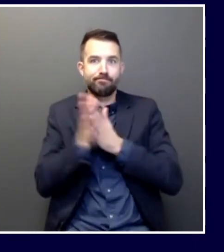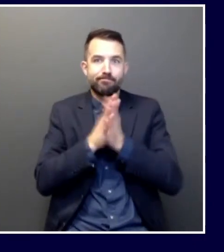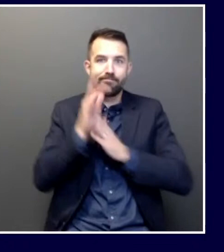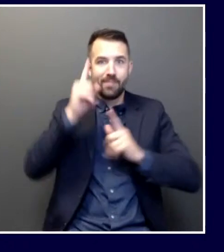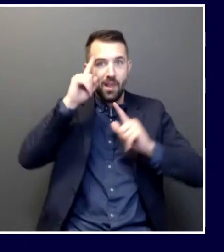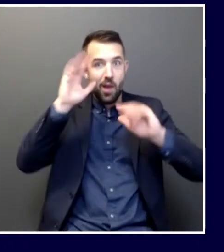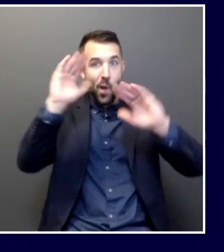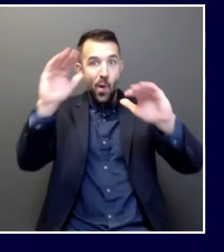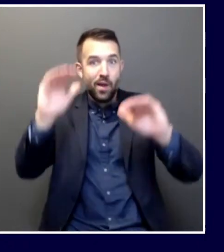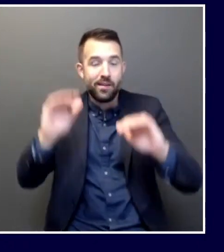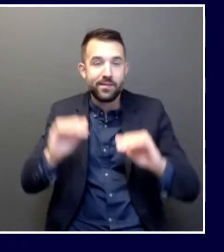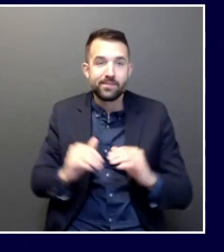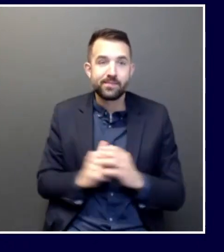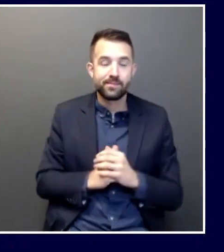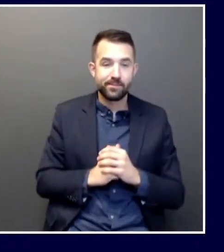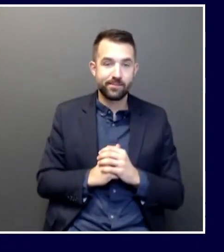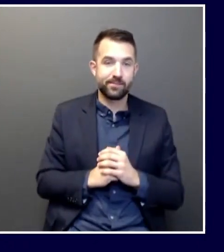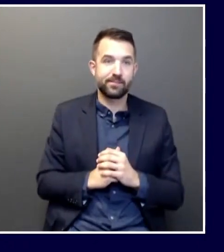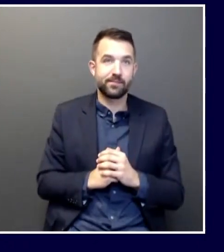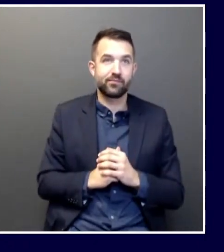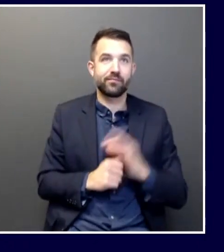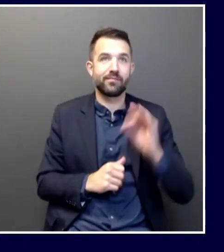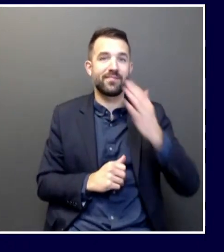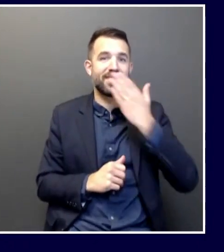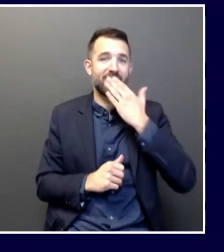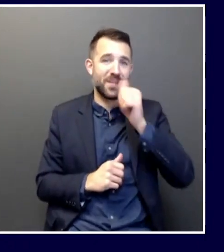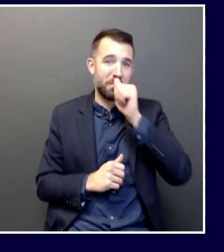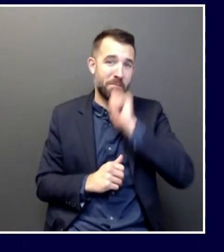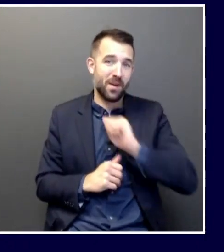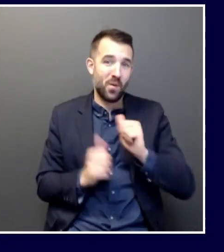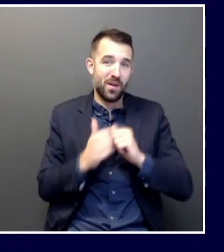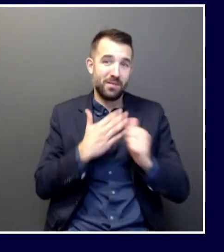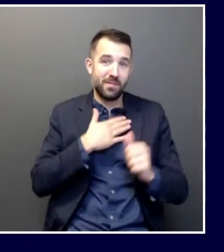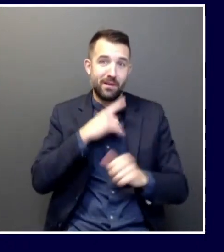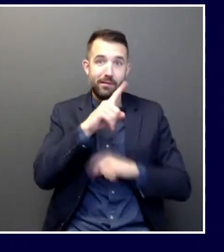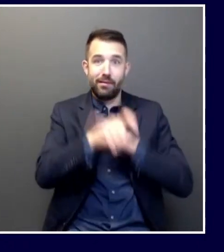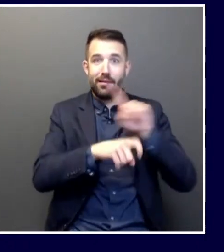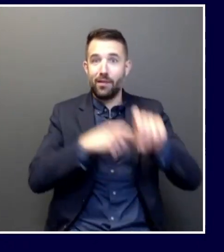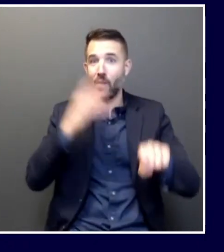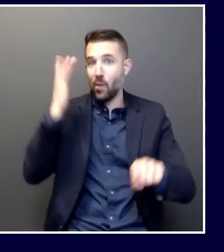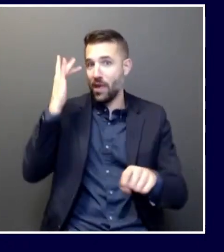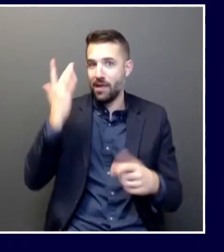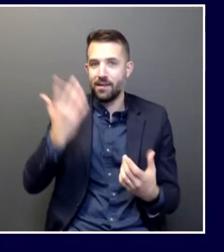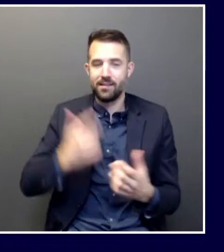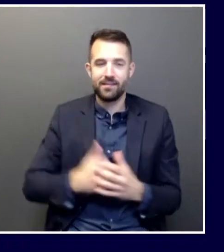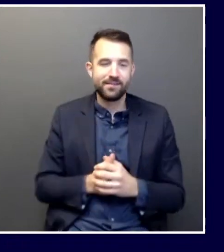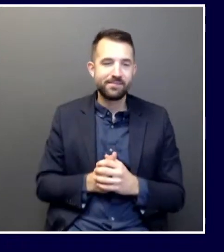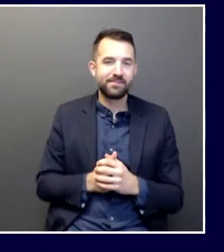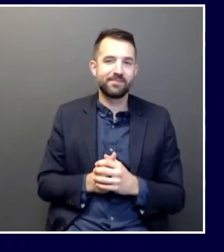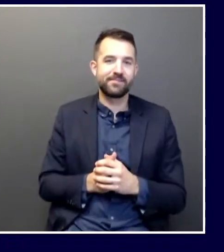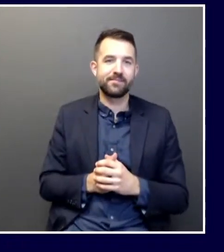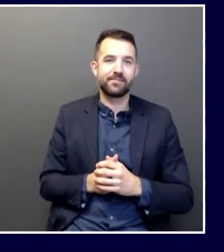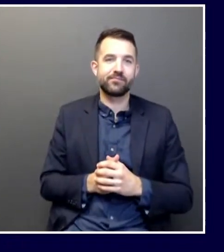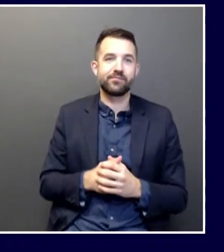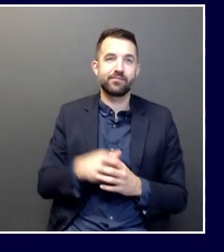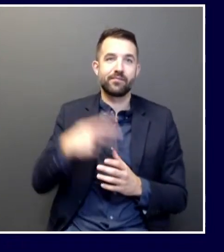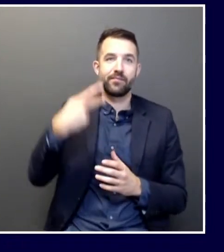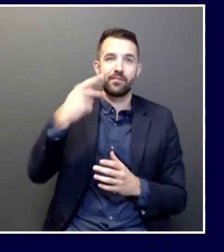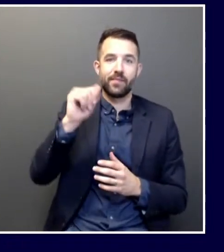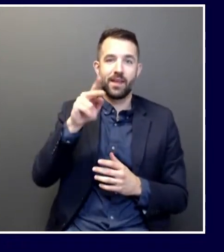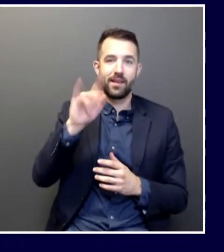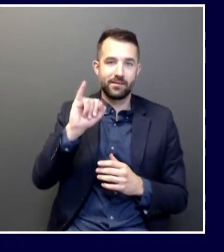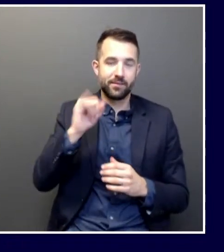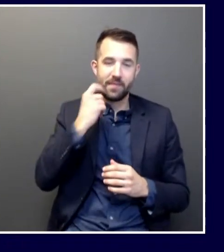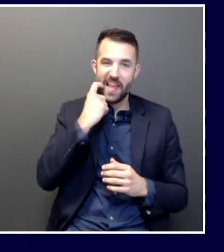vaccination. Thank you for the patience and for humoring me. Appreciate it. Thanks, Chris. Patty White, over to you. Thanks very